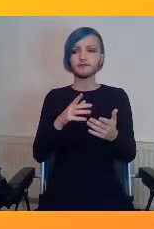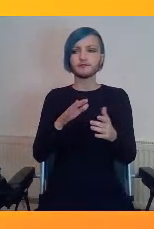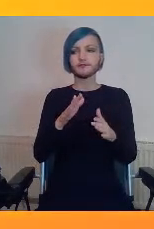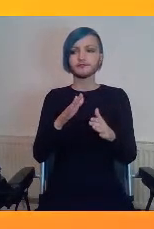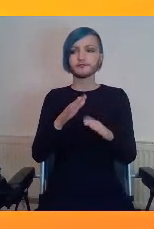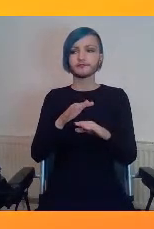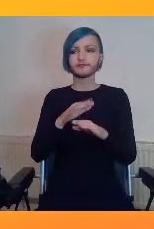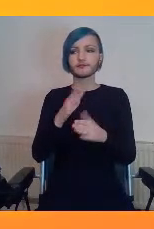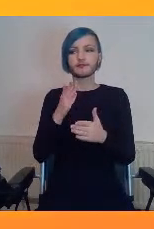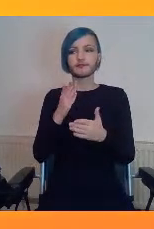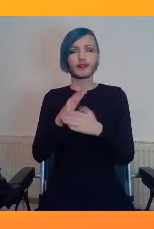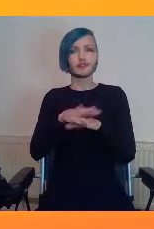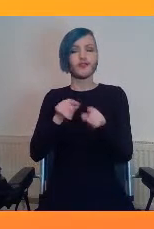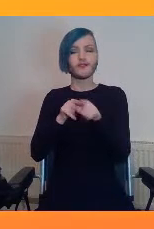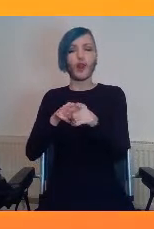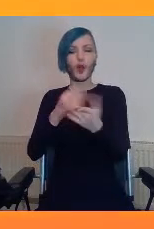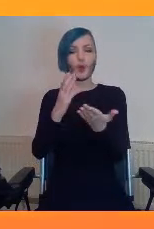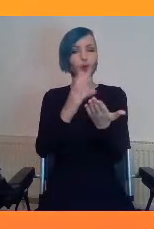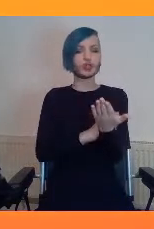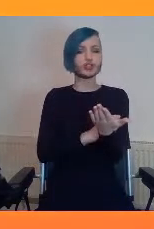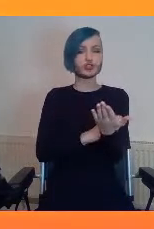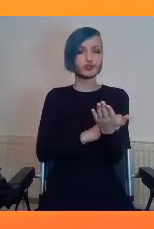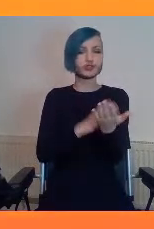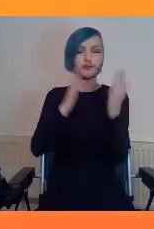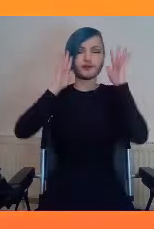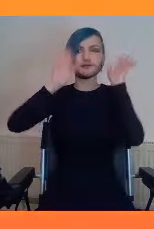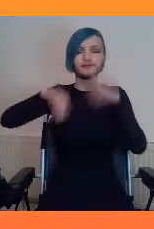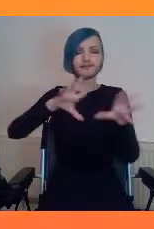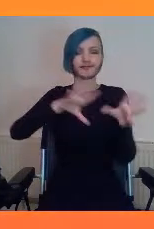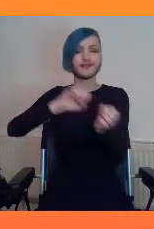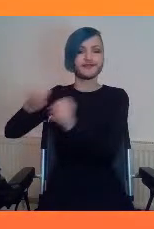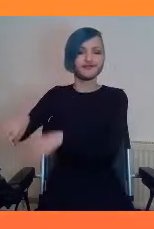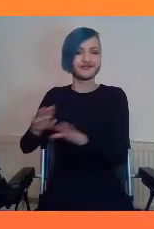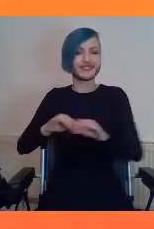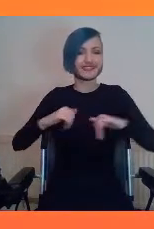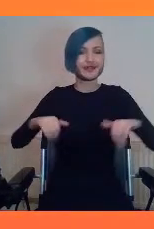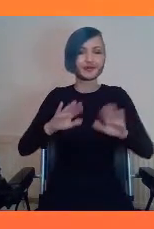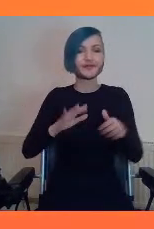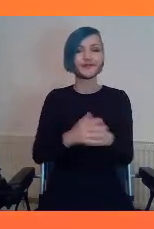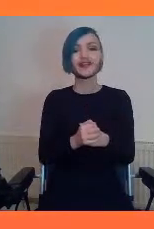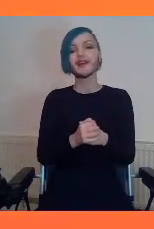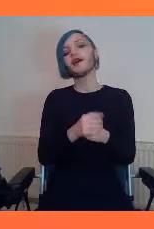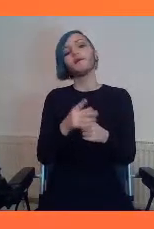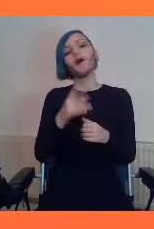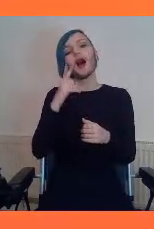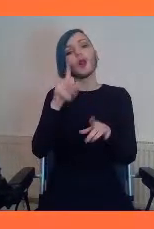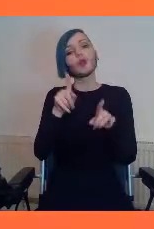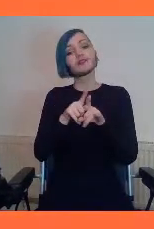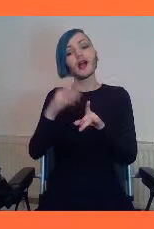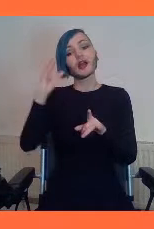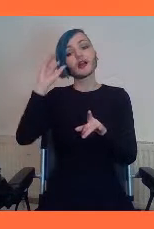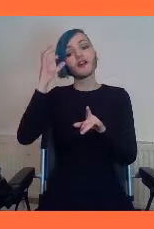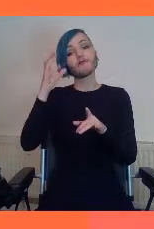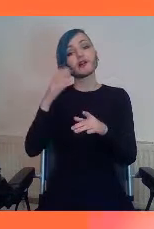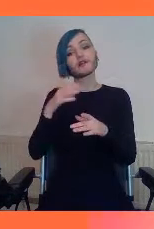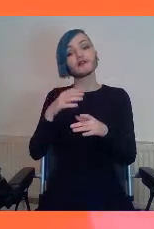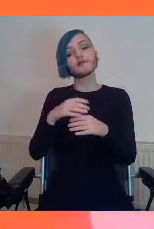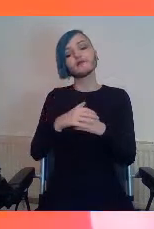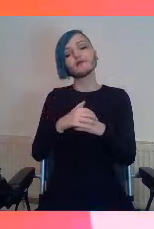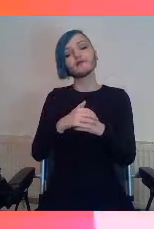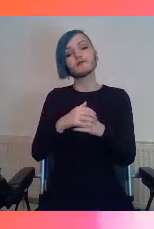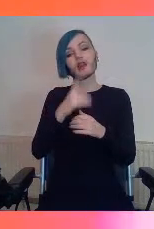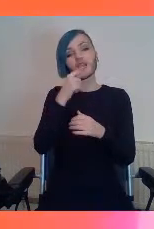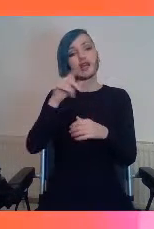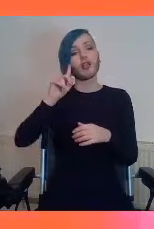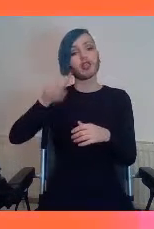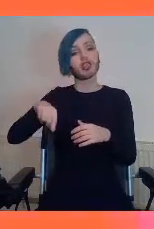constitution, but this is a completely other matter. It just looks that our governing party can go across our constitution and do whatever